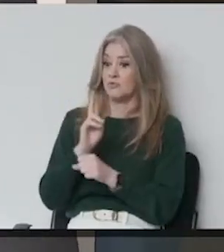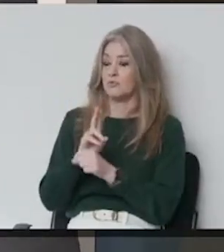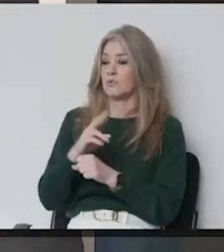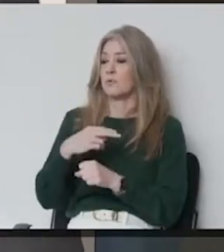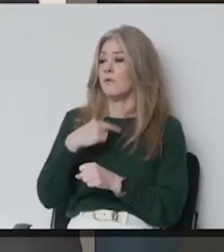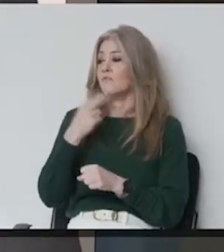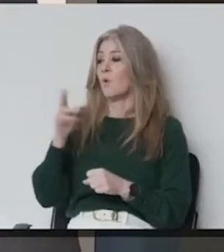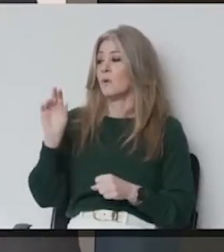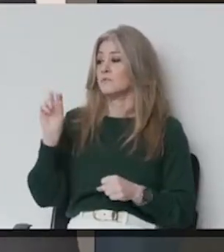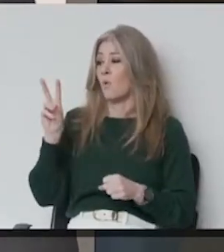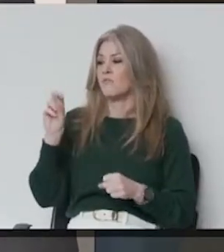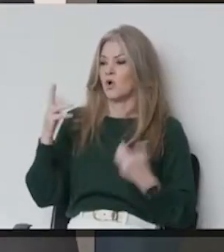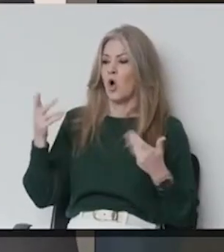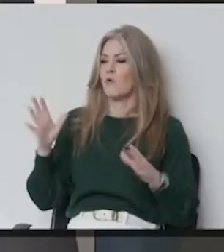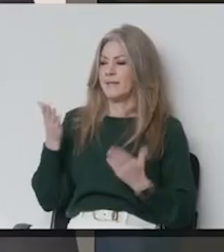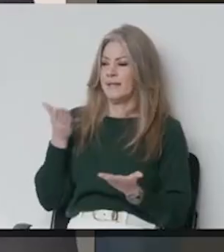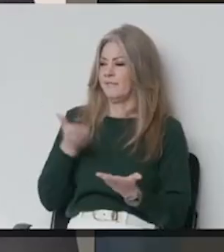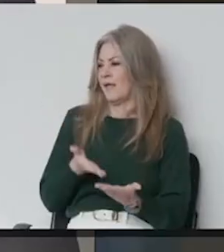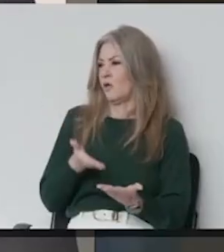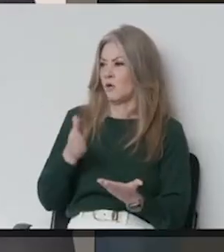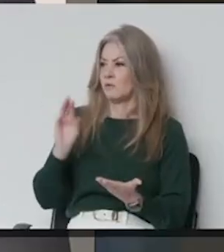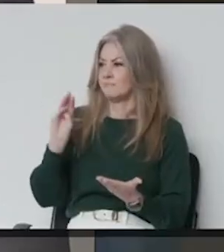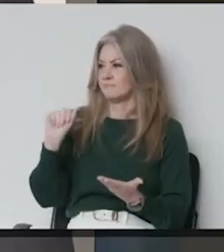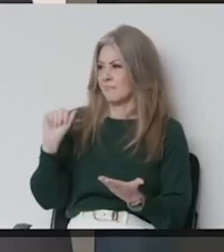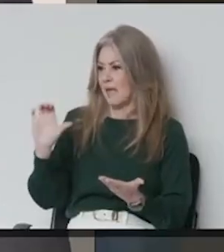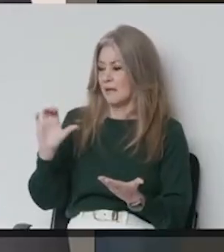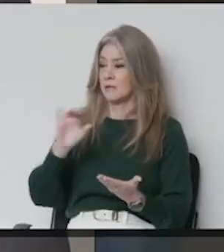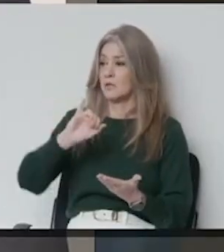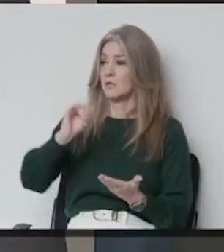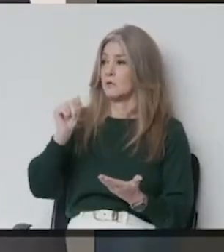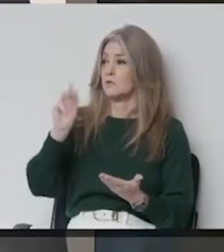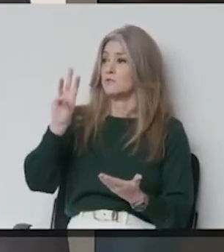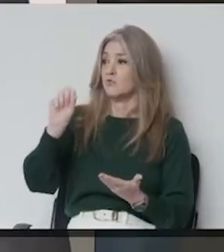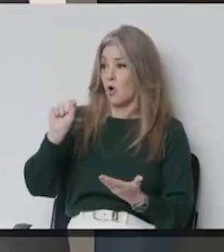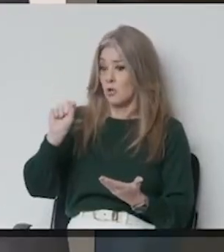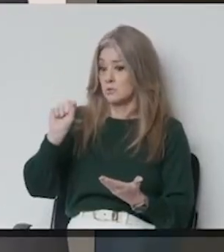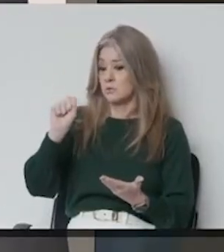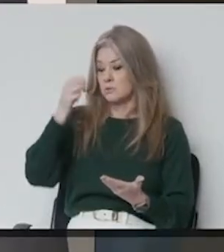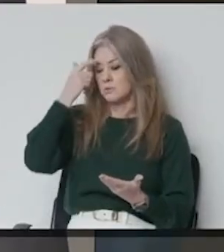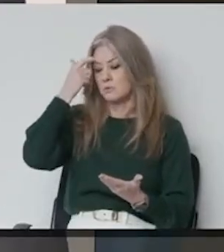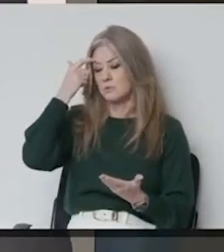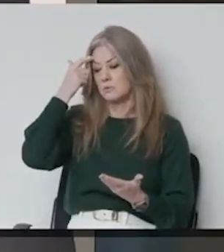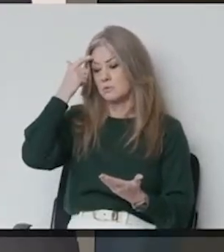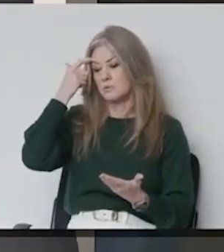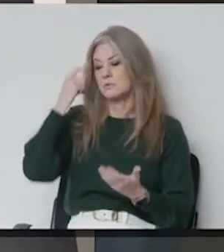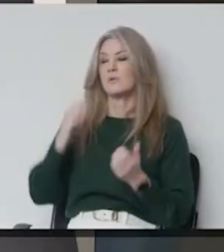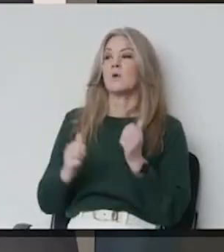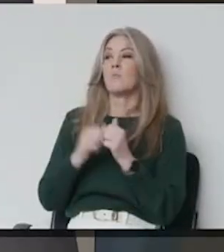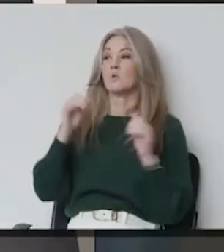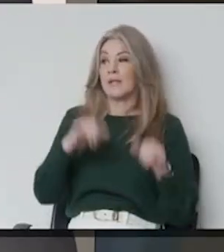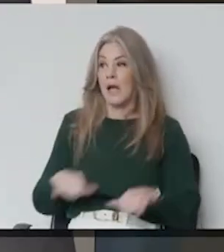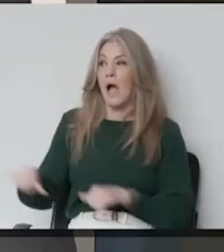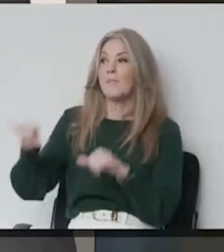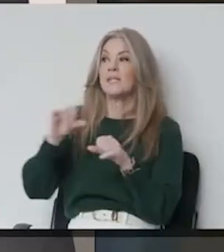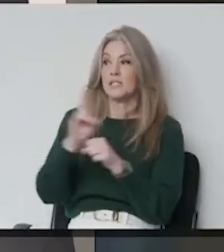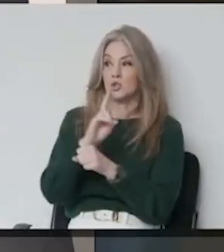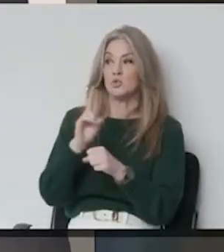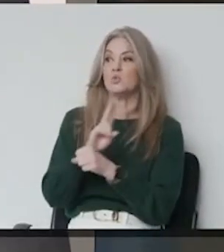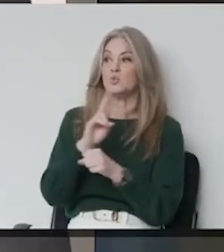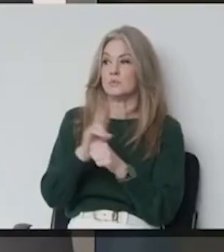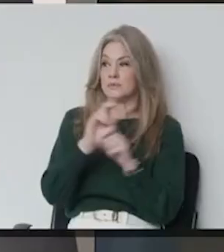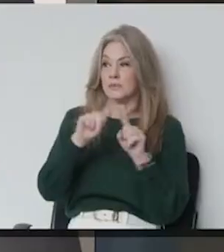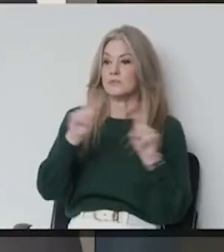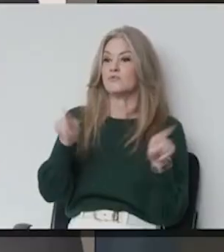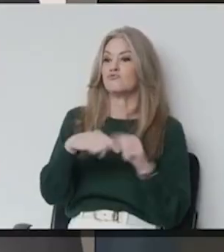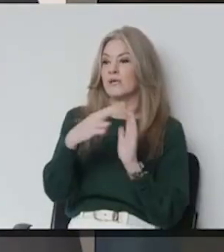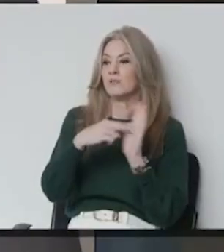is installed on Mac. JAWS is probably maybe the most commonly used screen reader, but